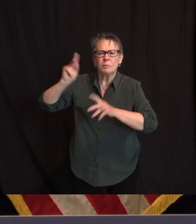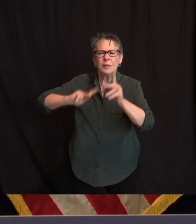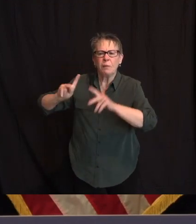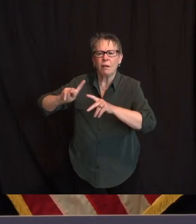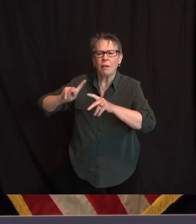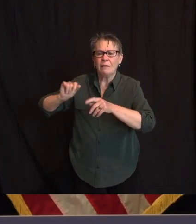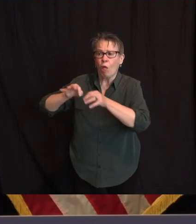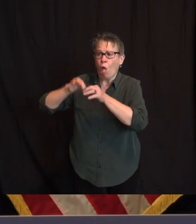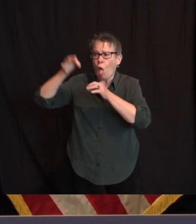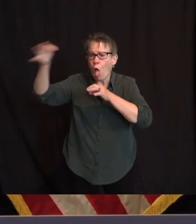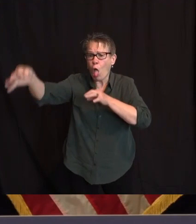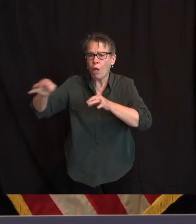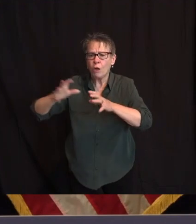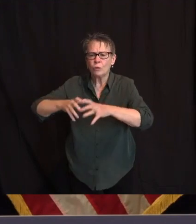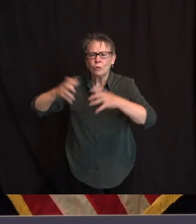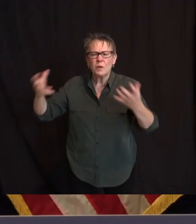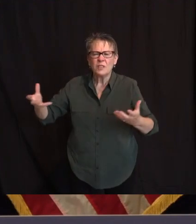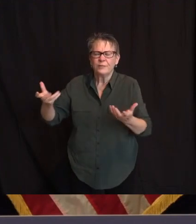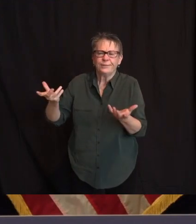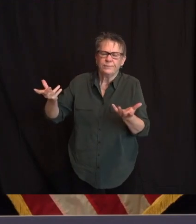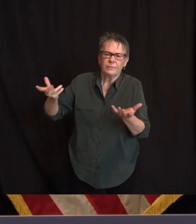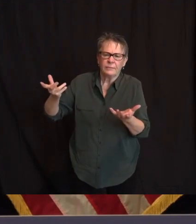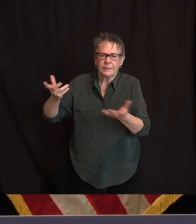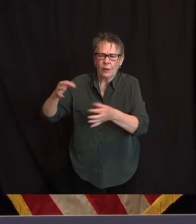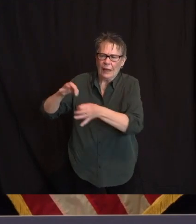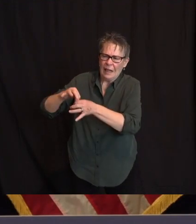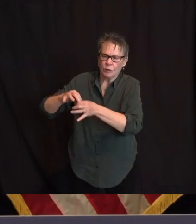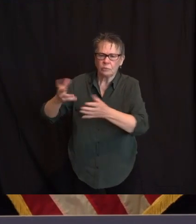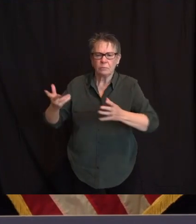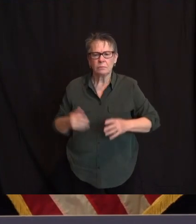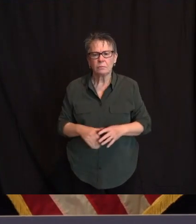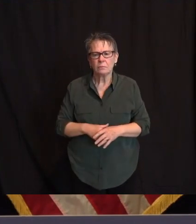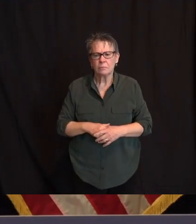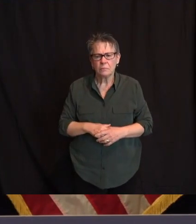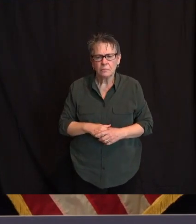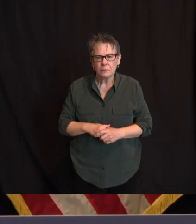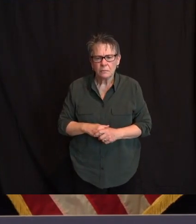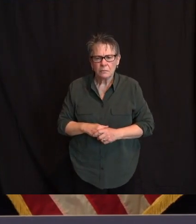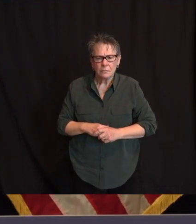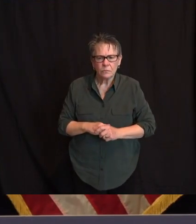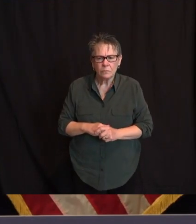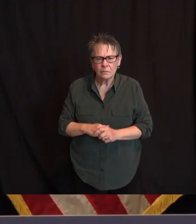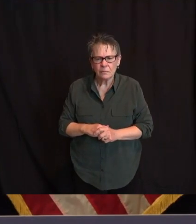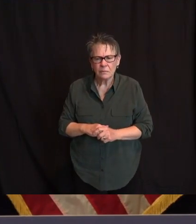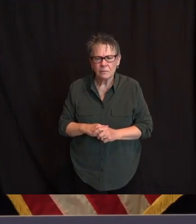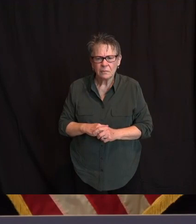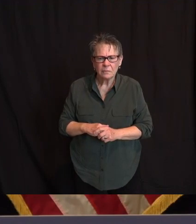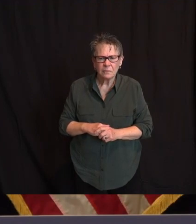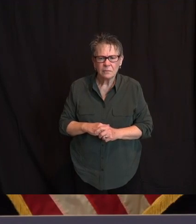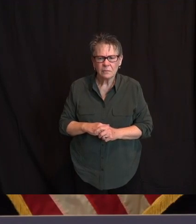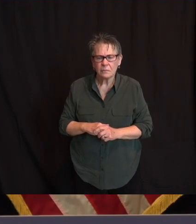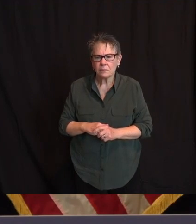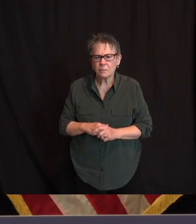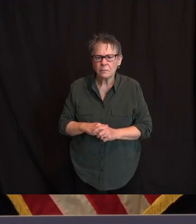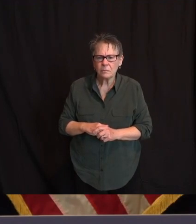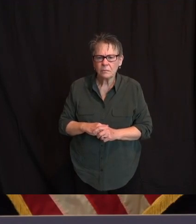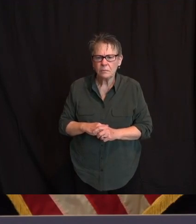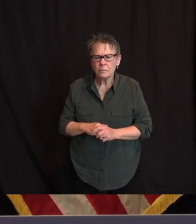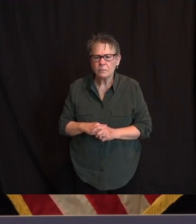to remain open on July 3rd? And will you require that counties that have weekend